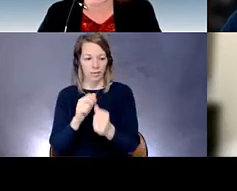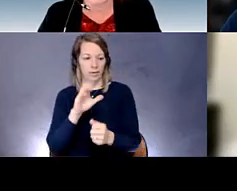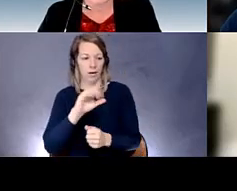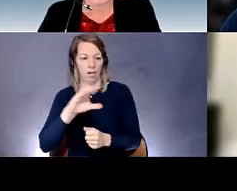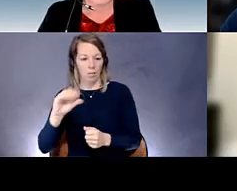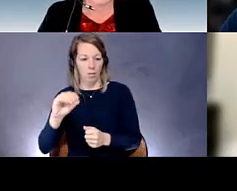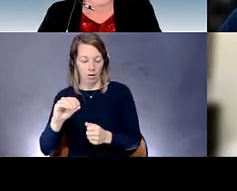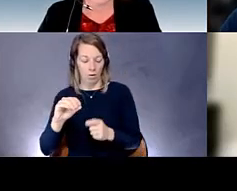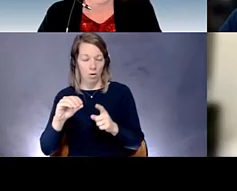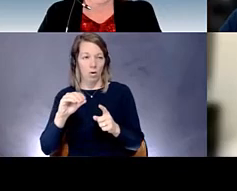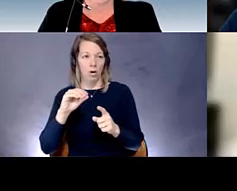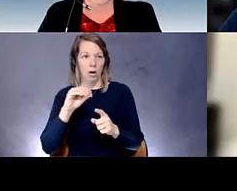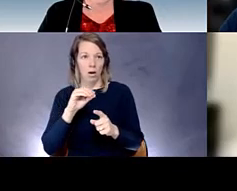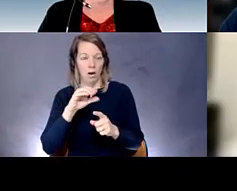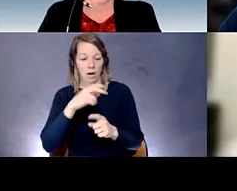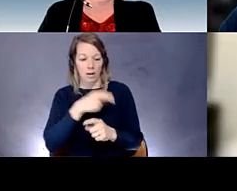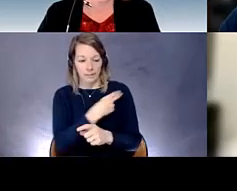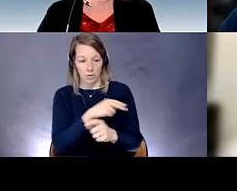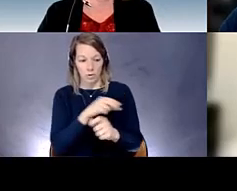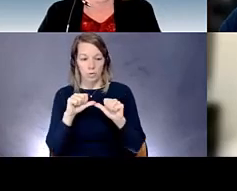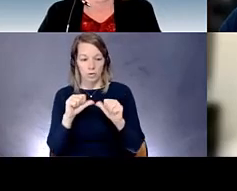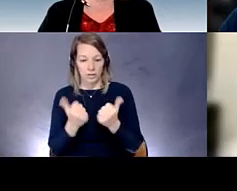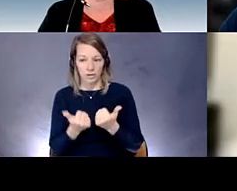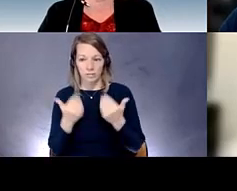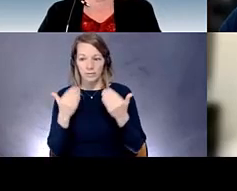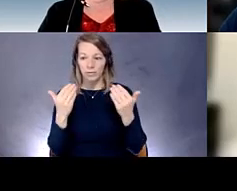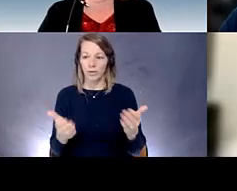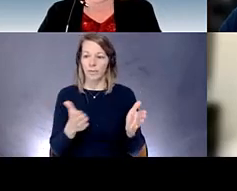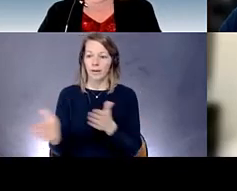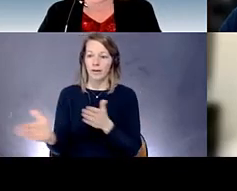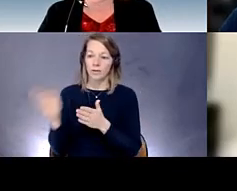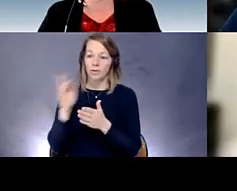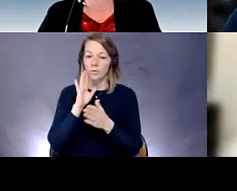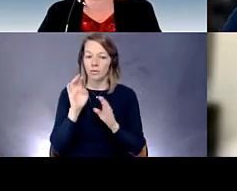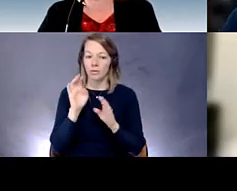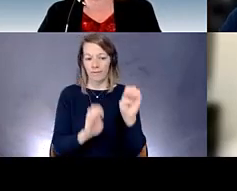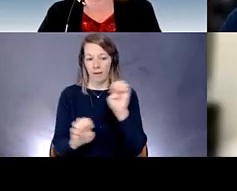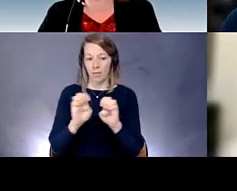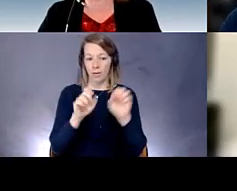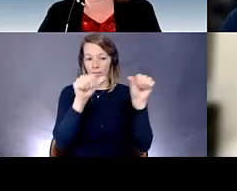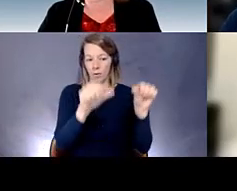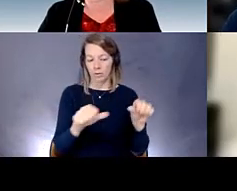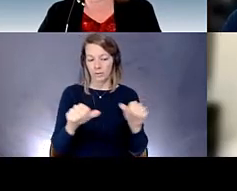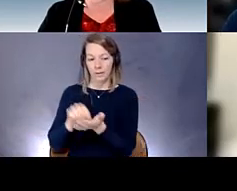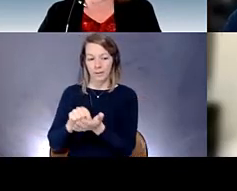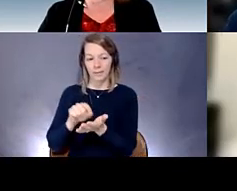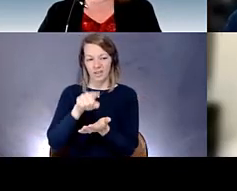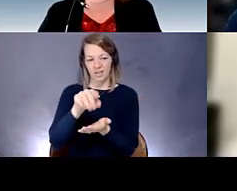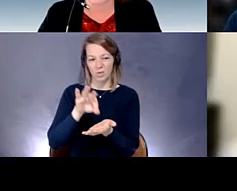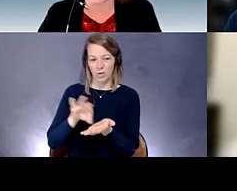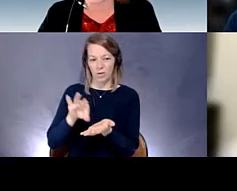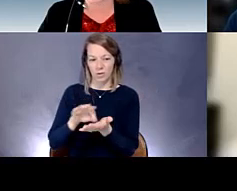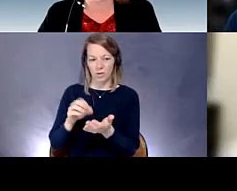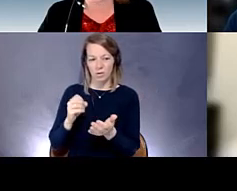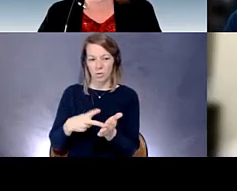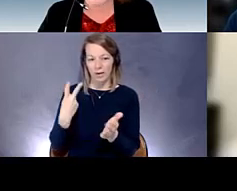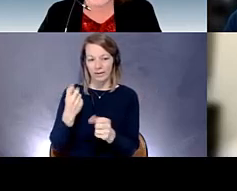Association. And moving forward, we plan to evaluate the postings and publish this scorecard twice a